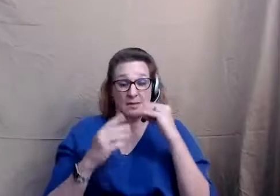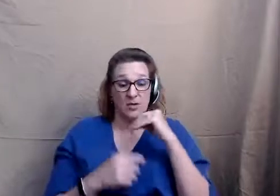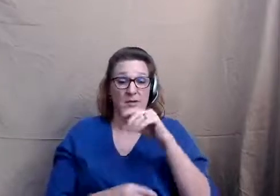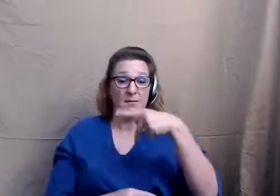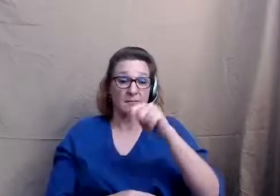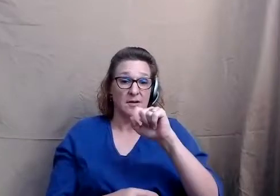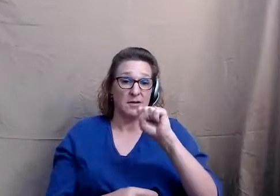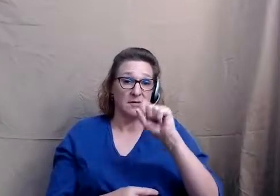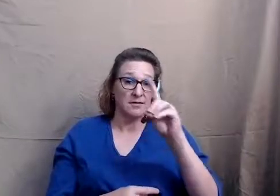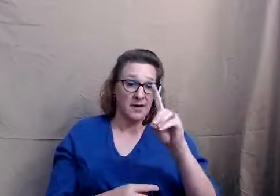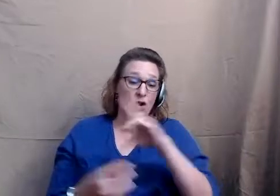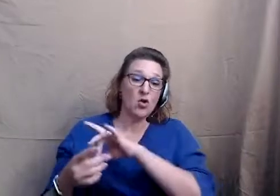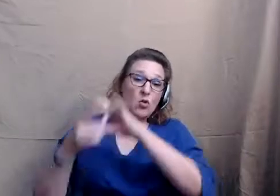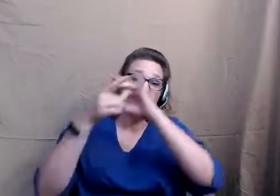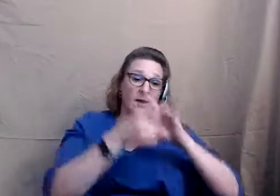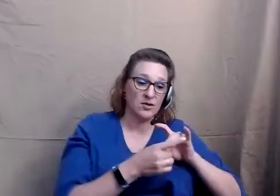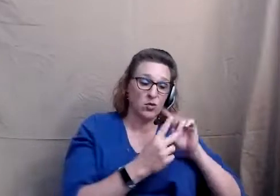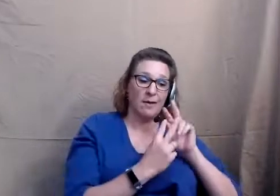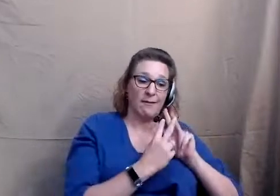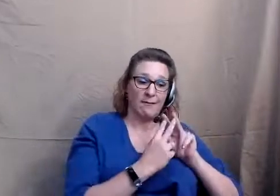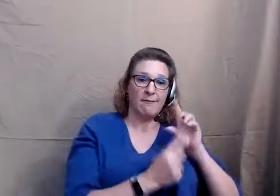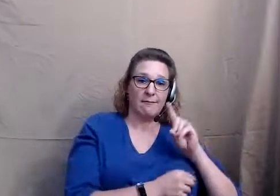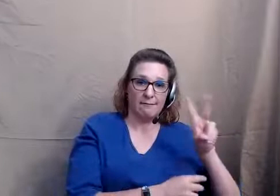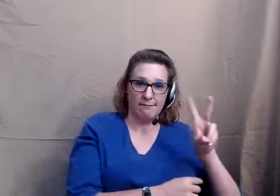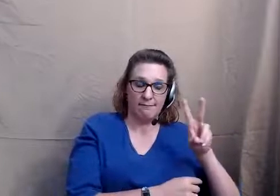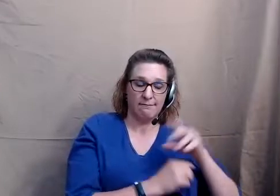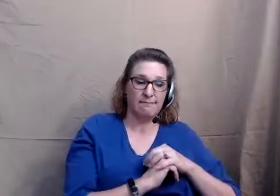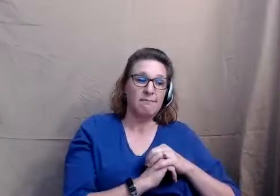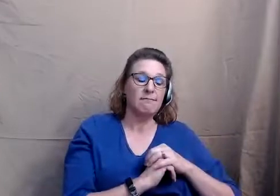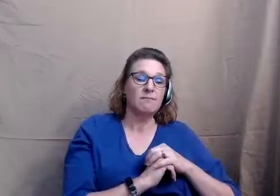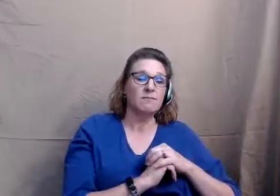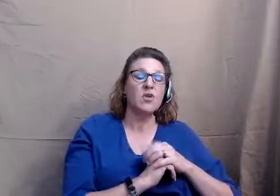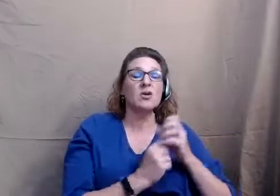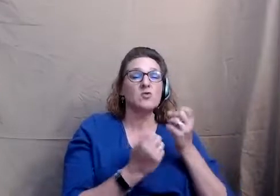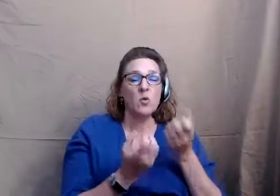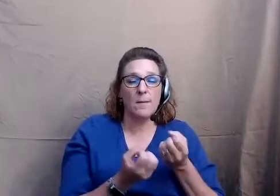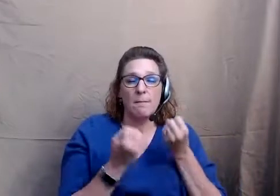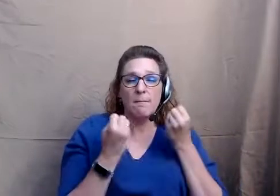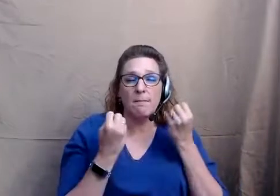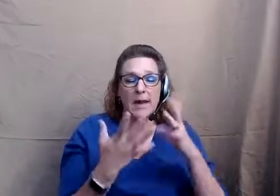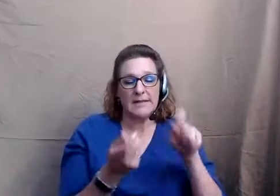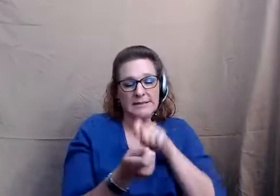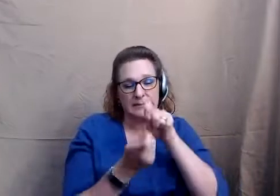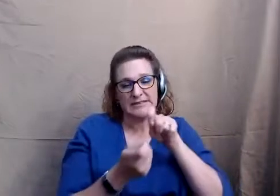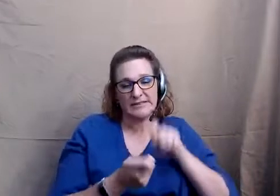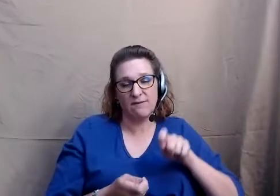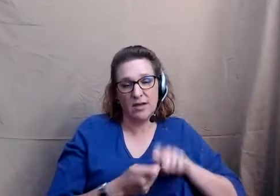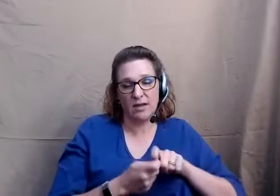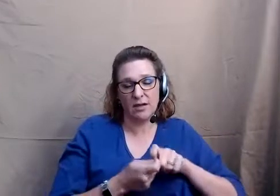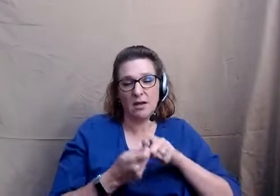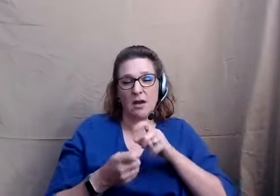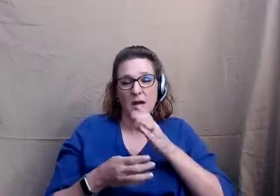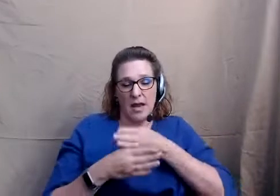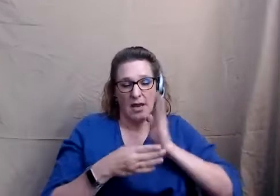is correlated with intimate partner violence. And so there are some very specific costs of criminalization